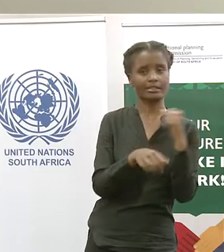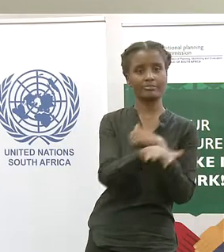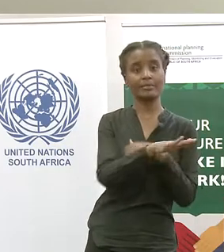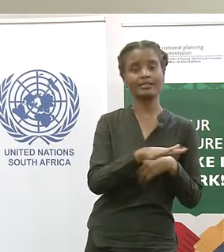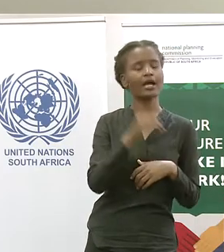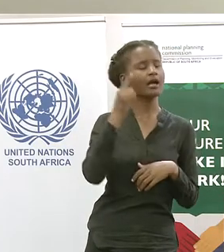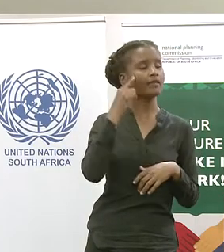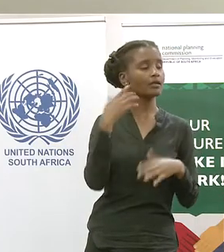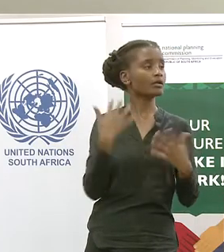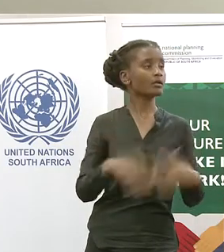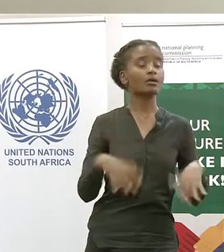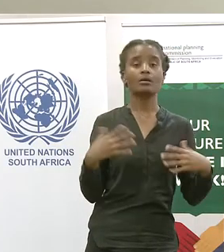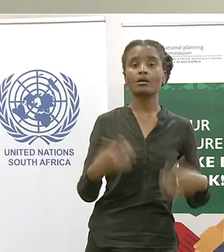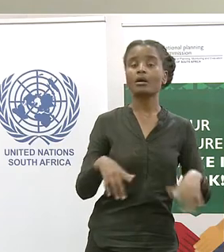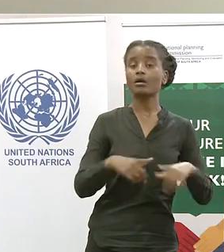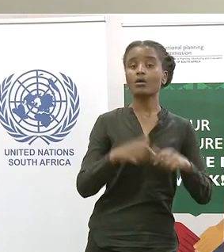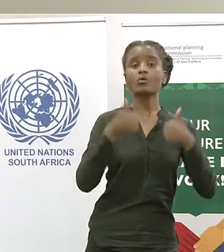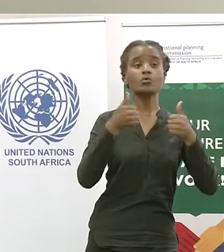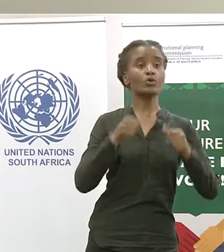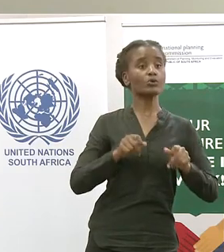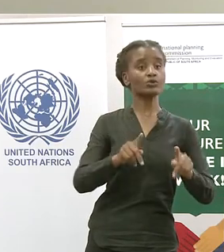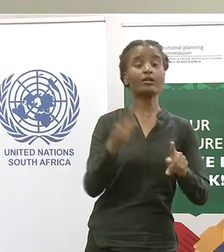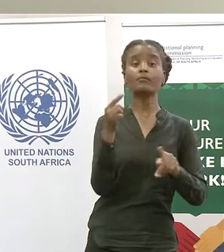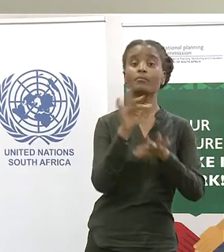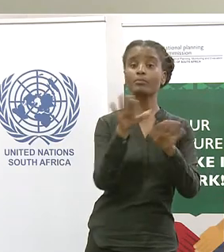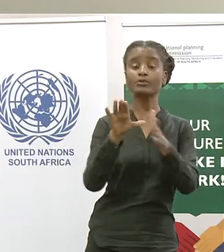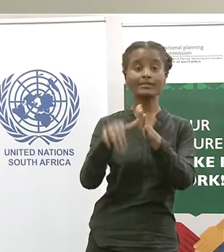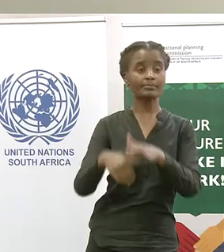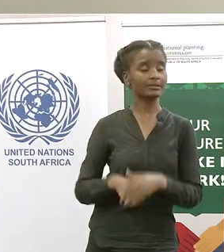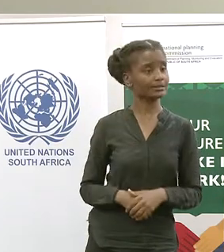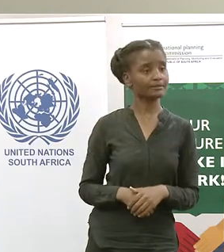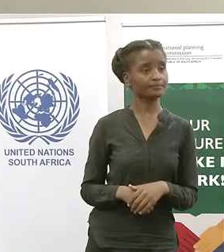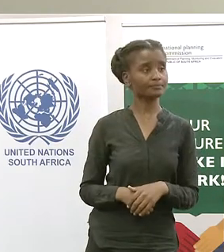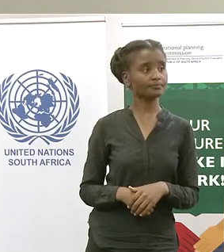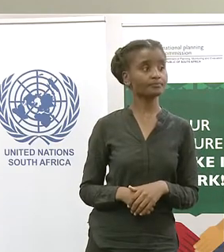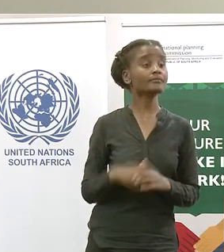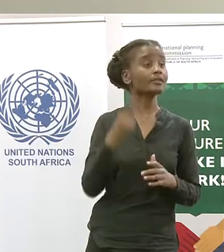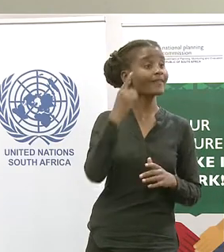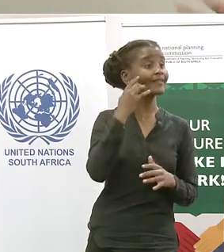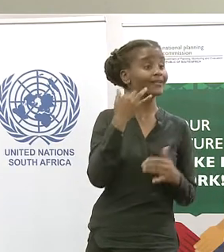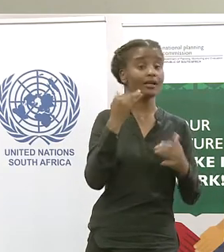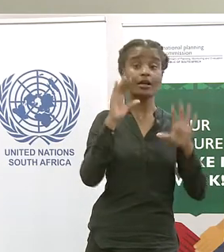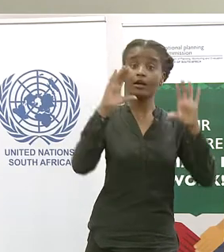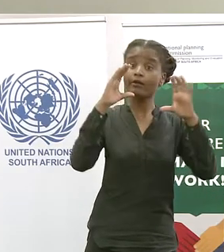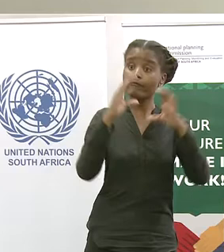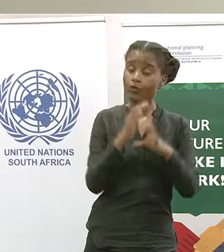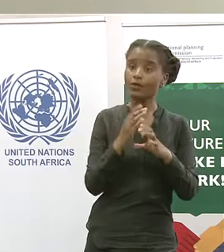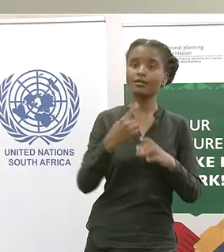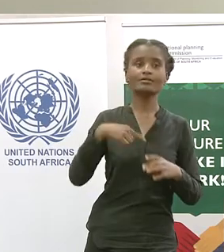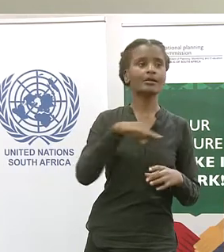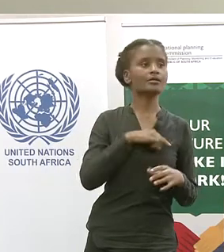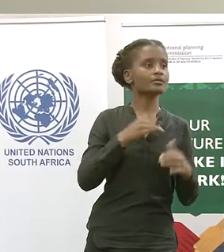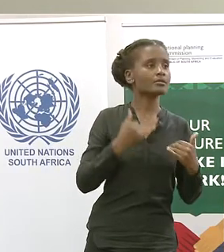great opportunity for people with disabilities. And I think that our focus now needs to move with the